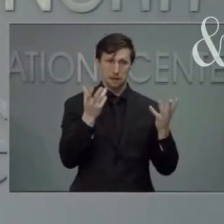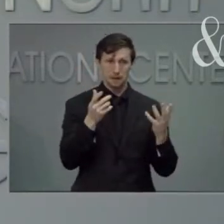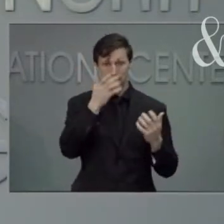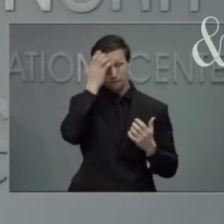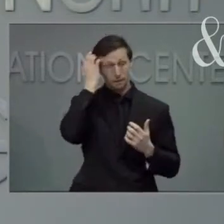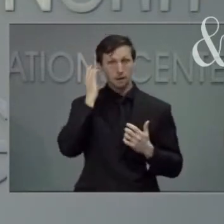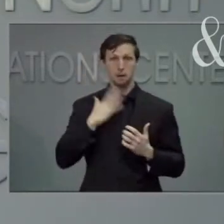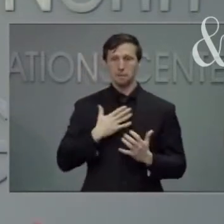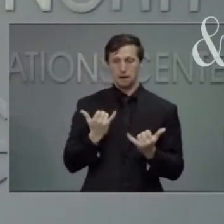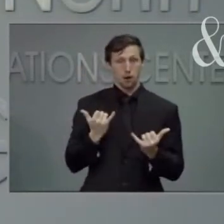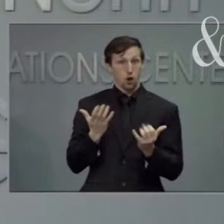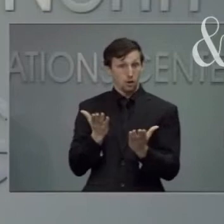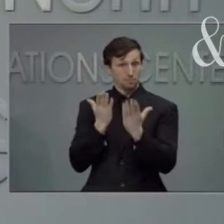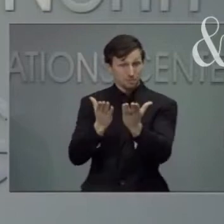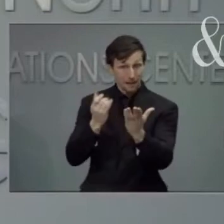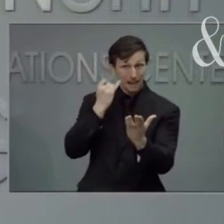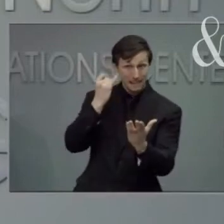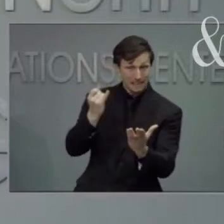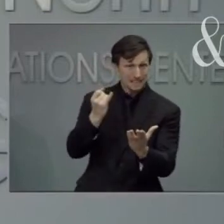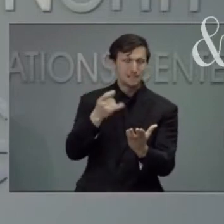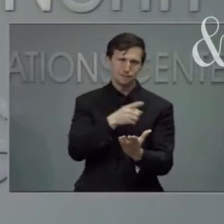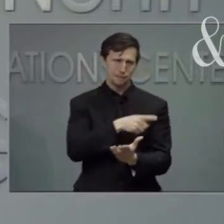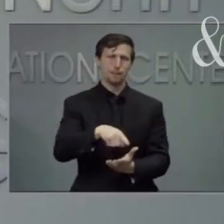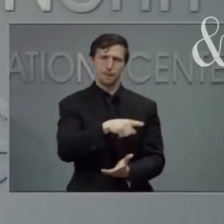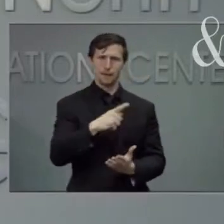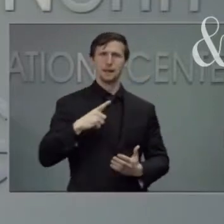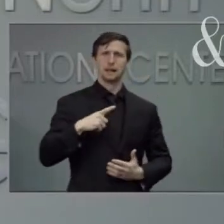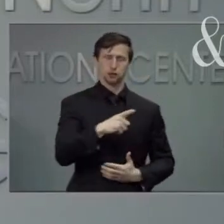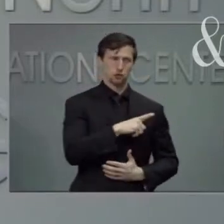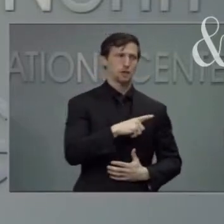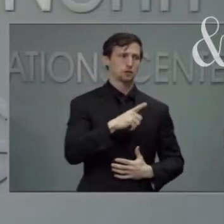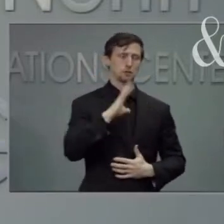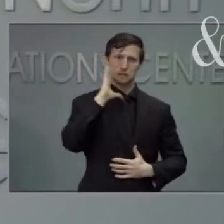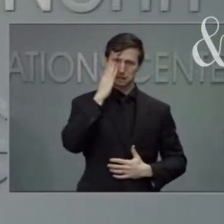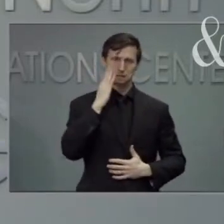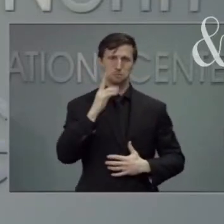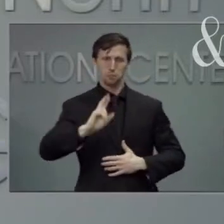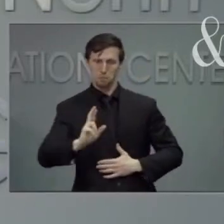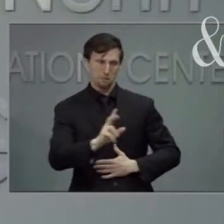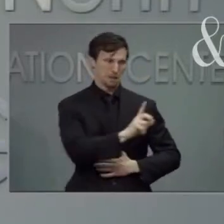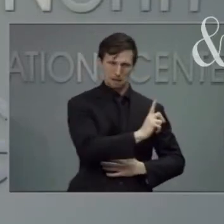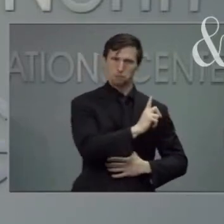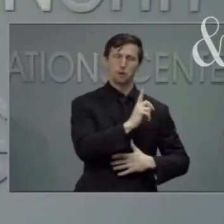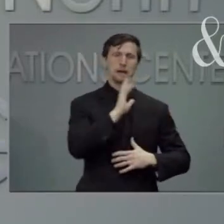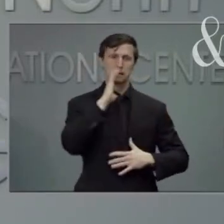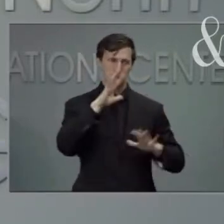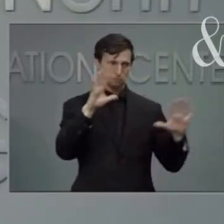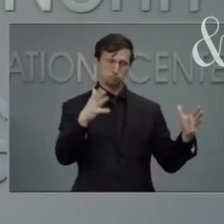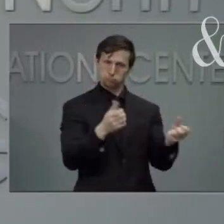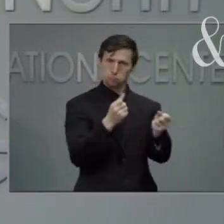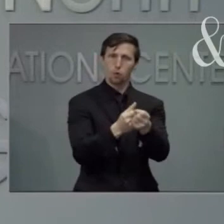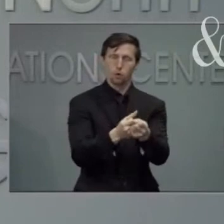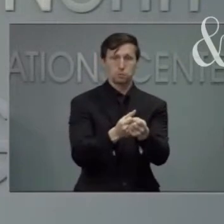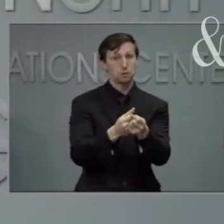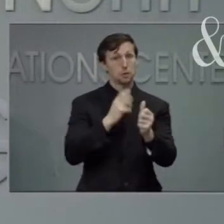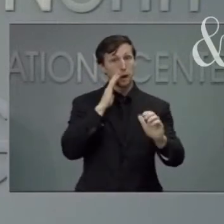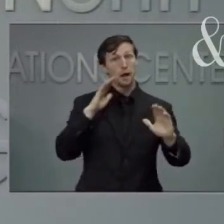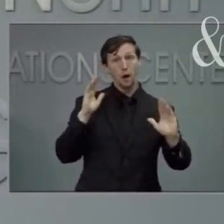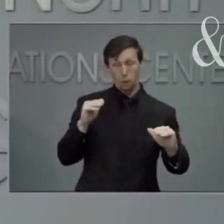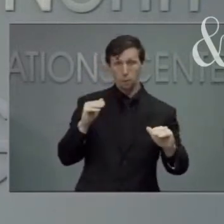here are ones that have been mutually discussed with both Republican and Democratic legislators. So we hope